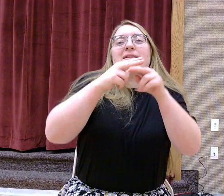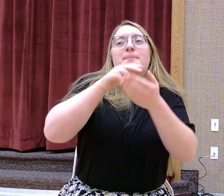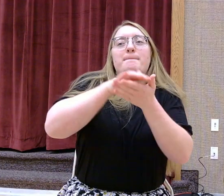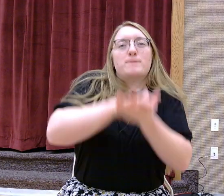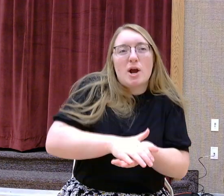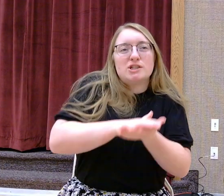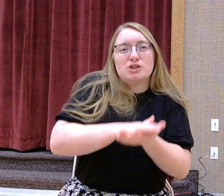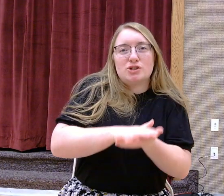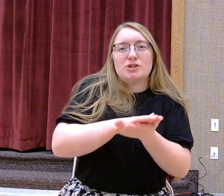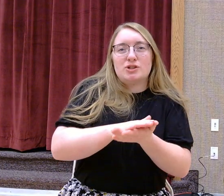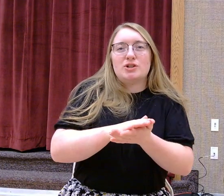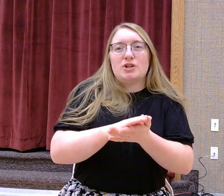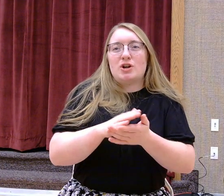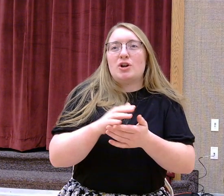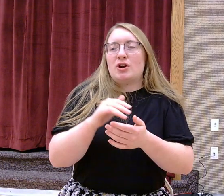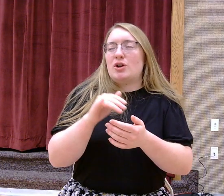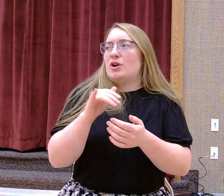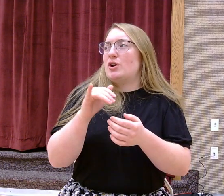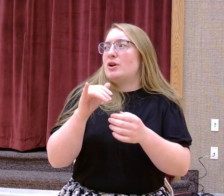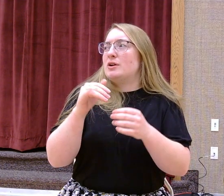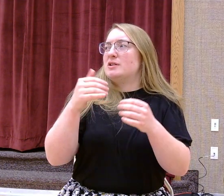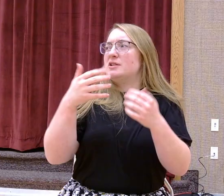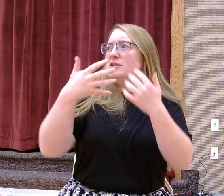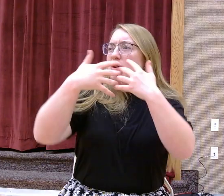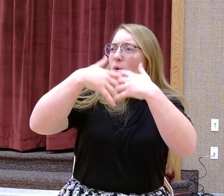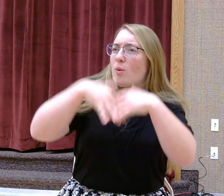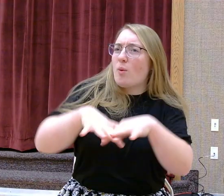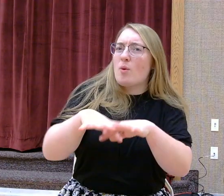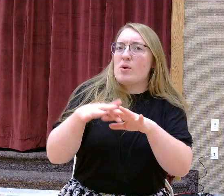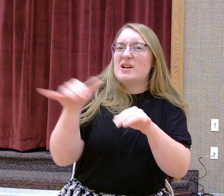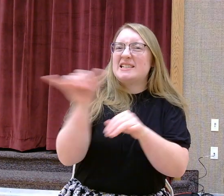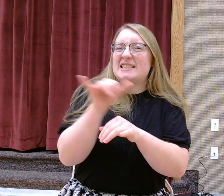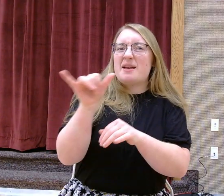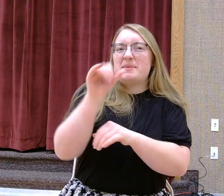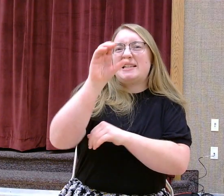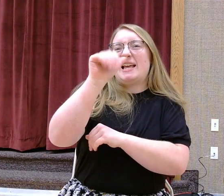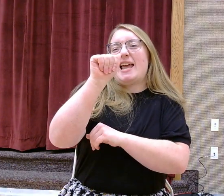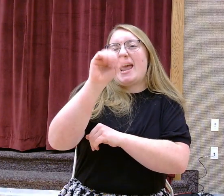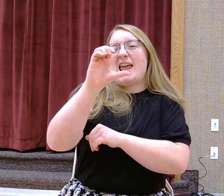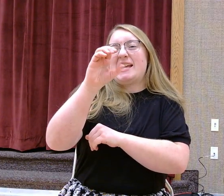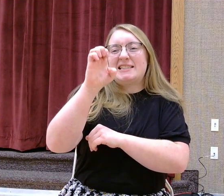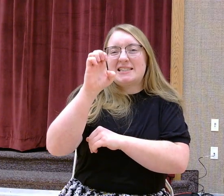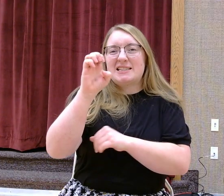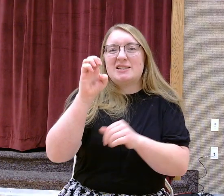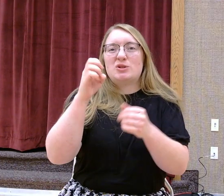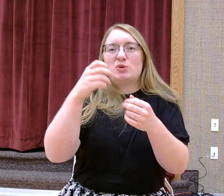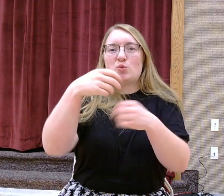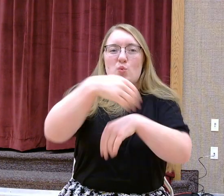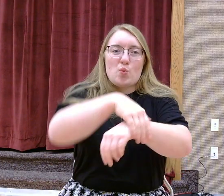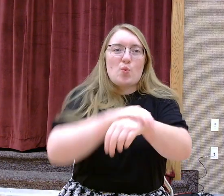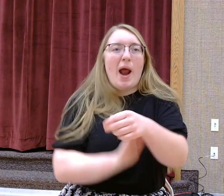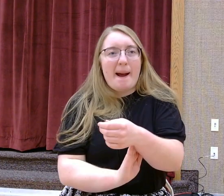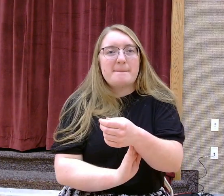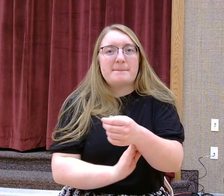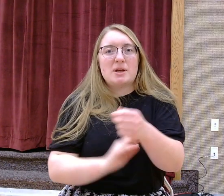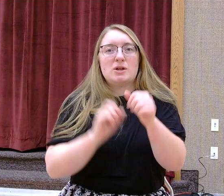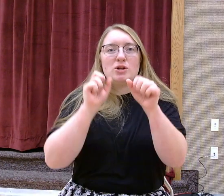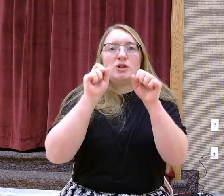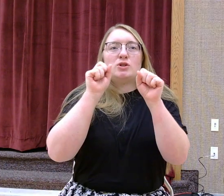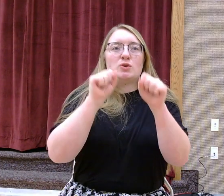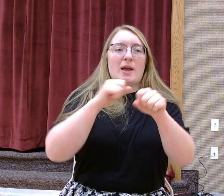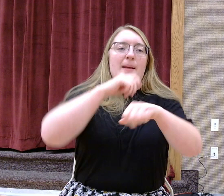combination that it's integrated into like an ace wrap so that you can apply And then pressure with tweak it. the bandage.